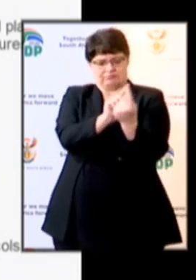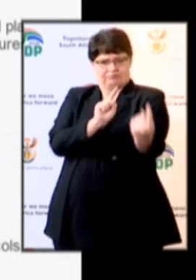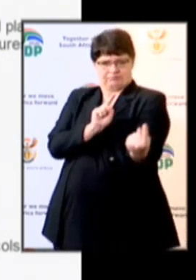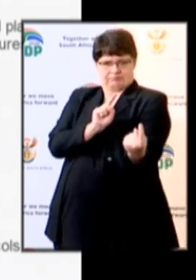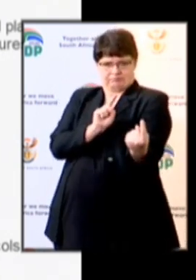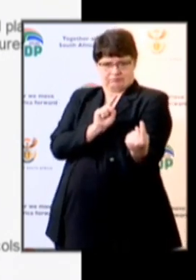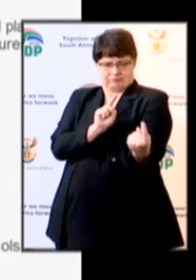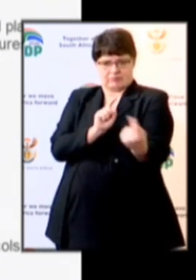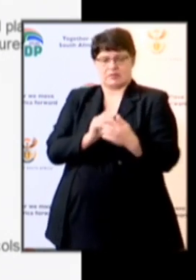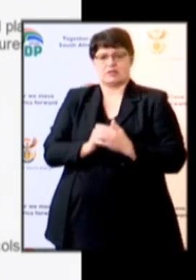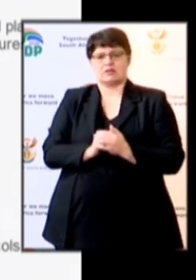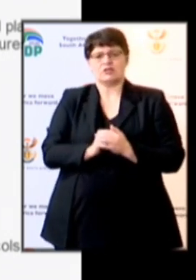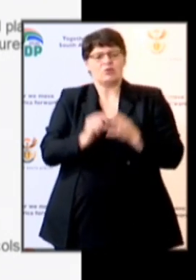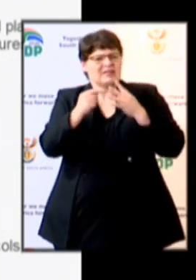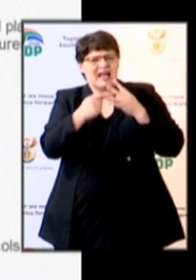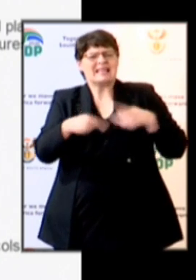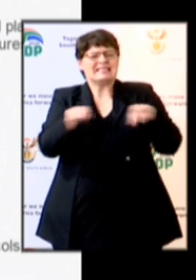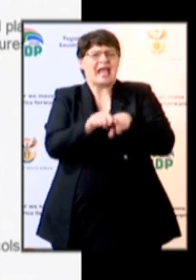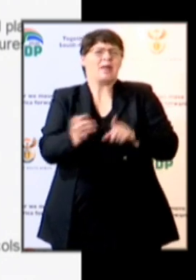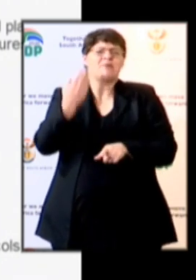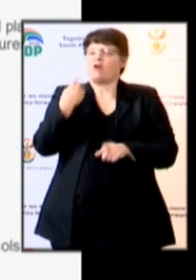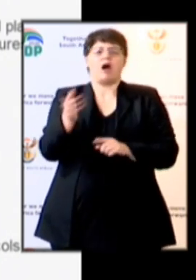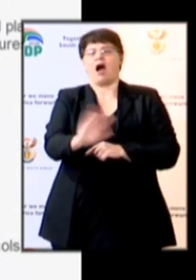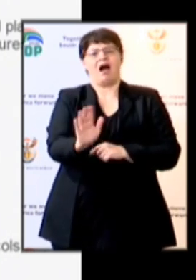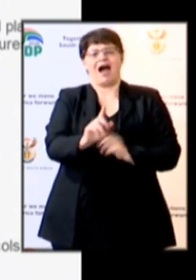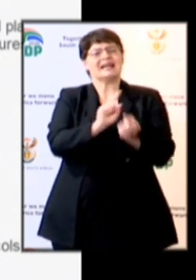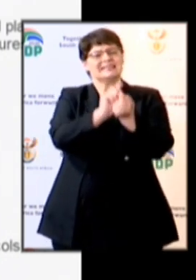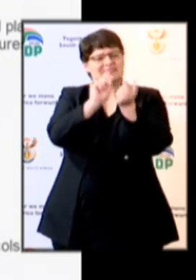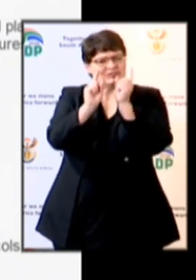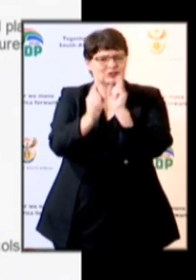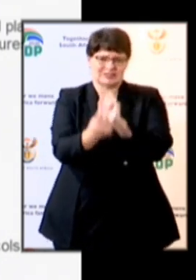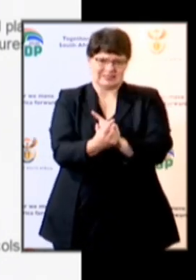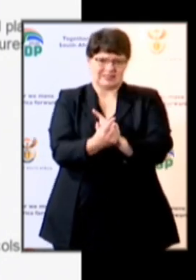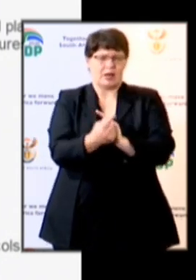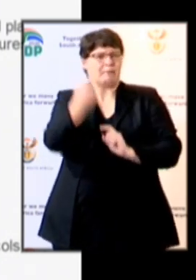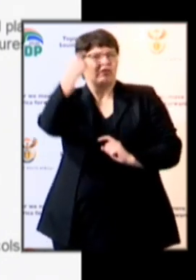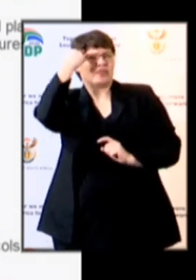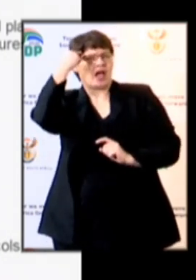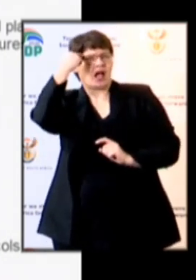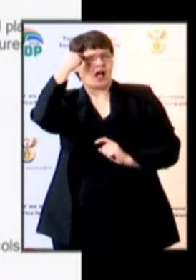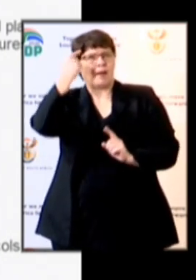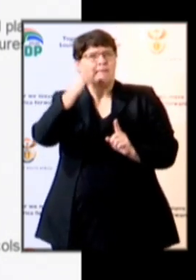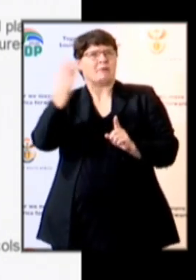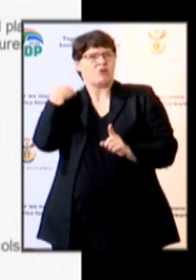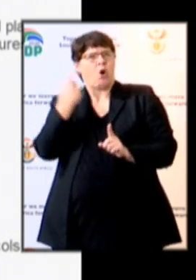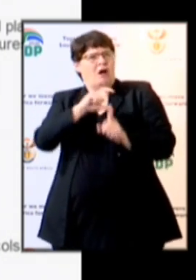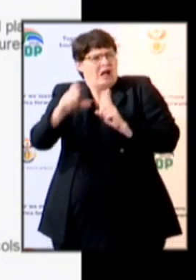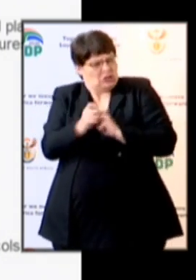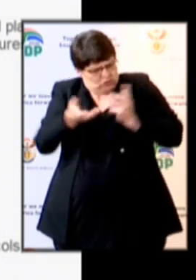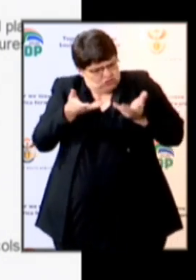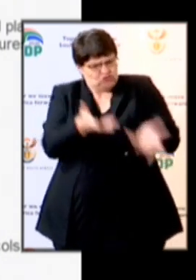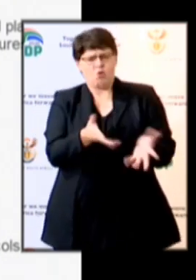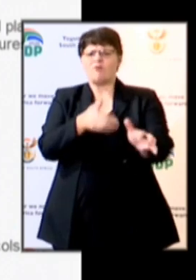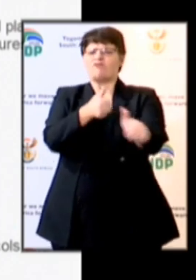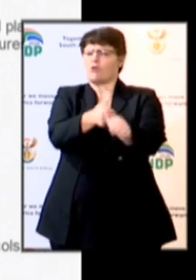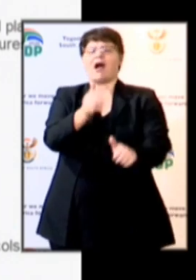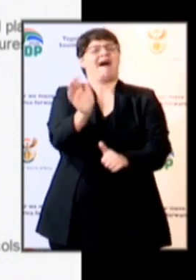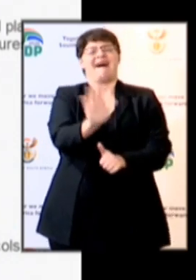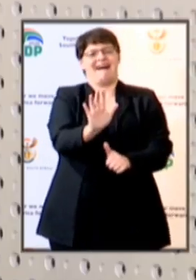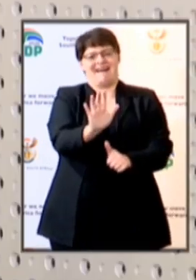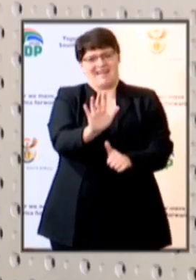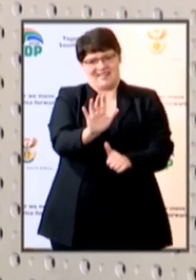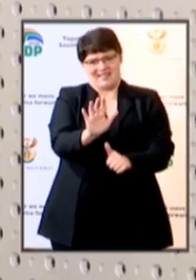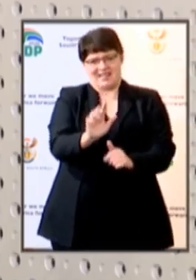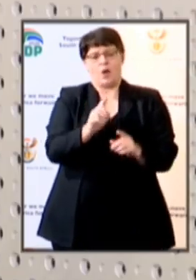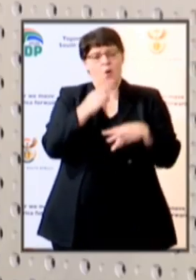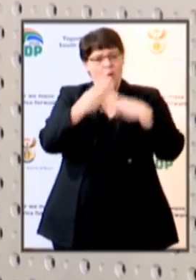So all those things are culture change practices. We have to change that because the culture